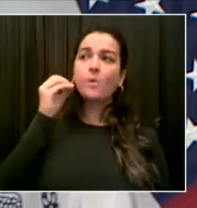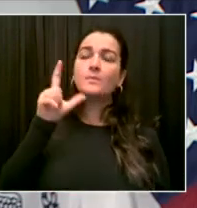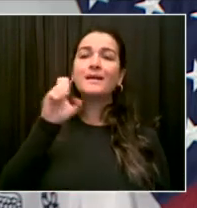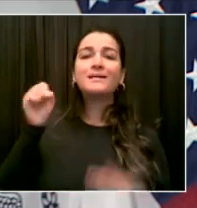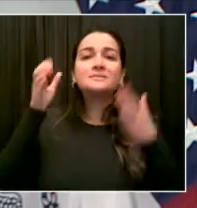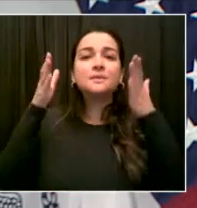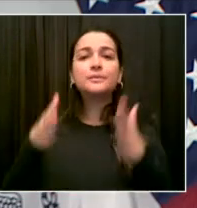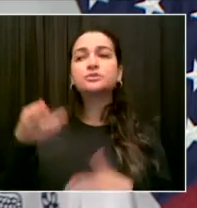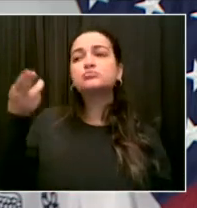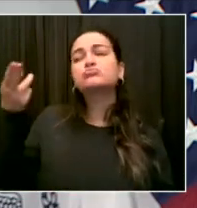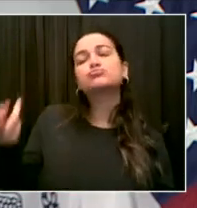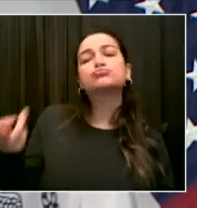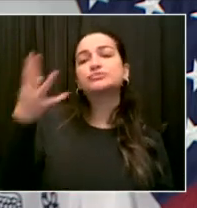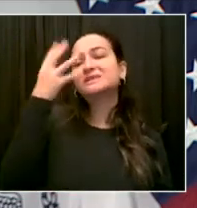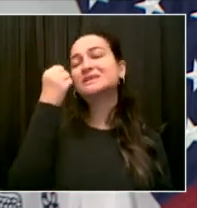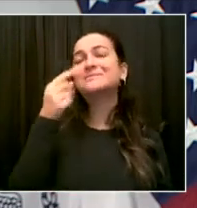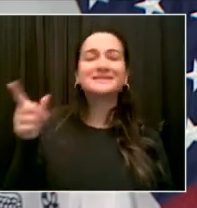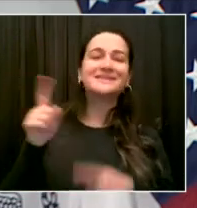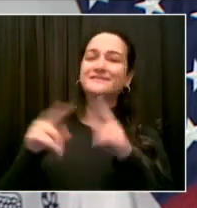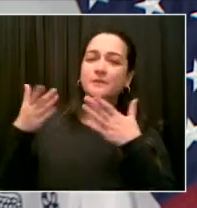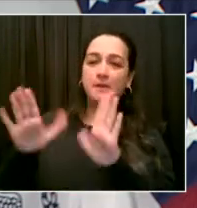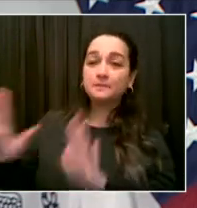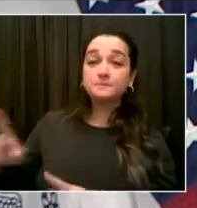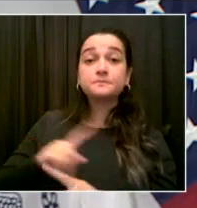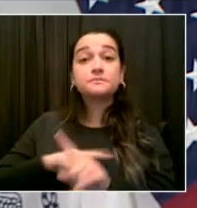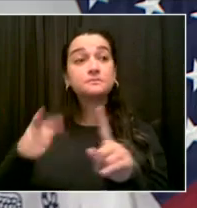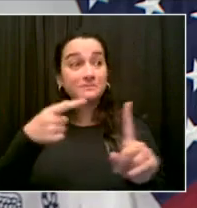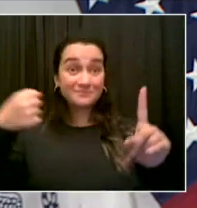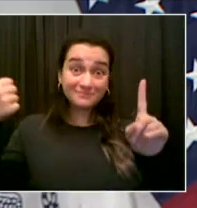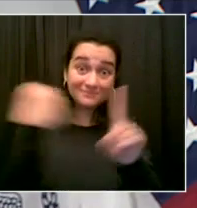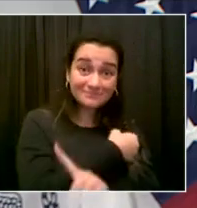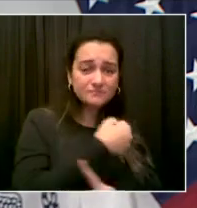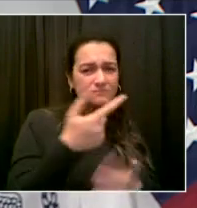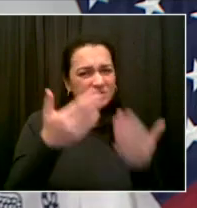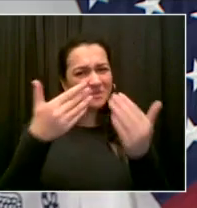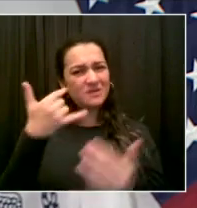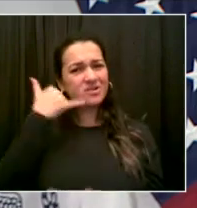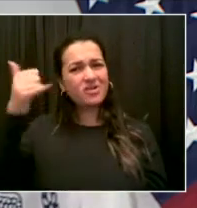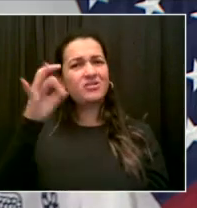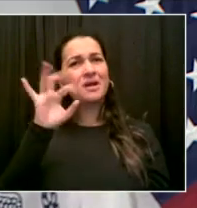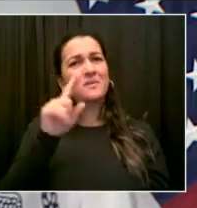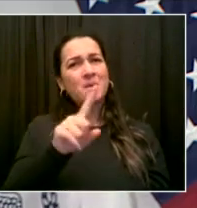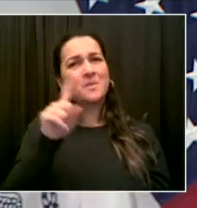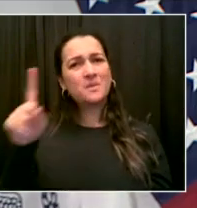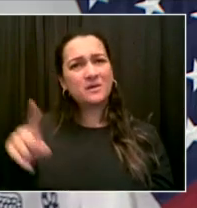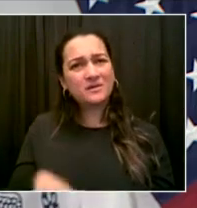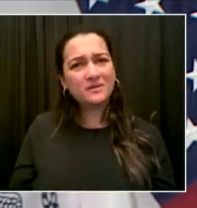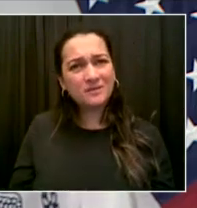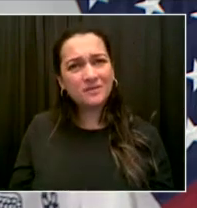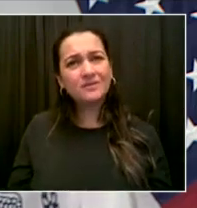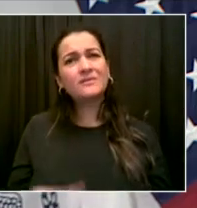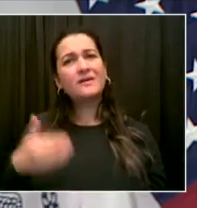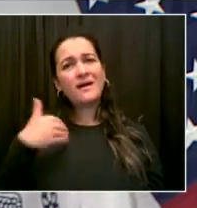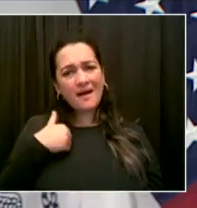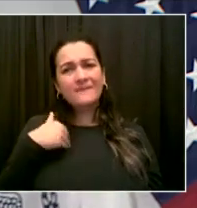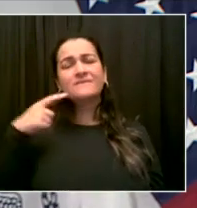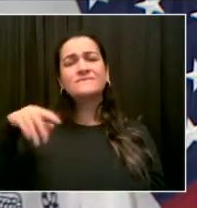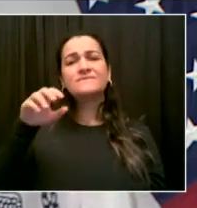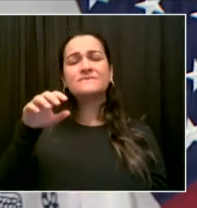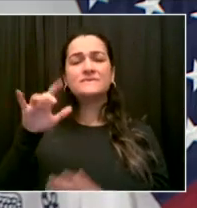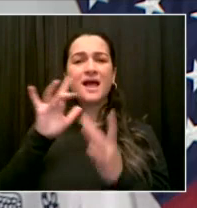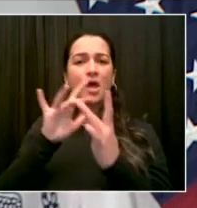had incredible impact. They really have helped to get more and more people off the streets, out of the subways, into shelter, keep them in